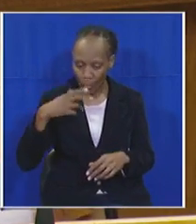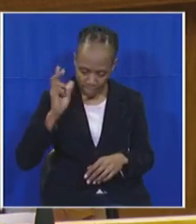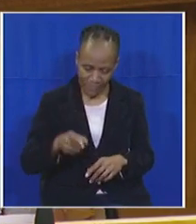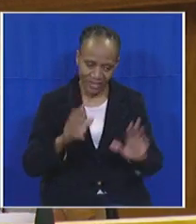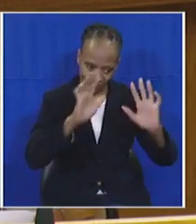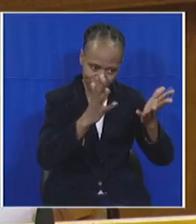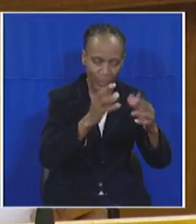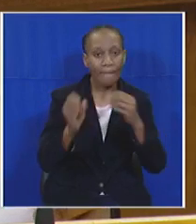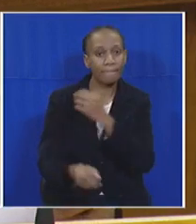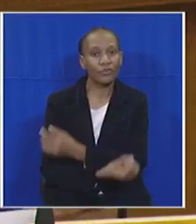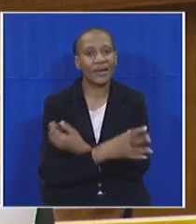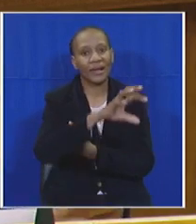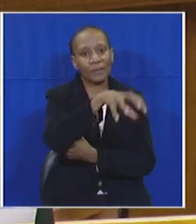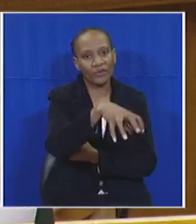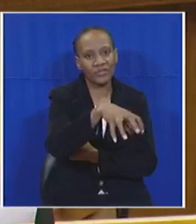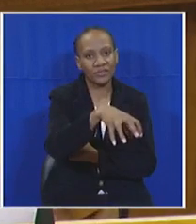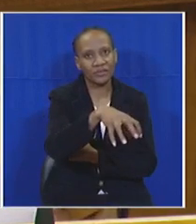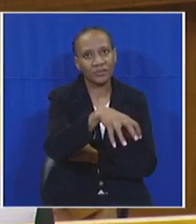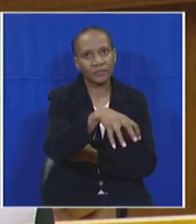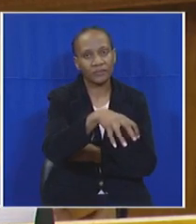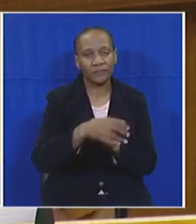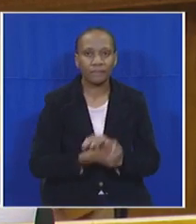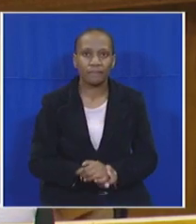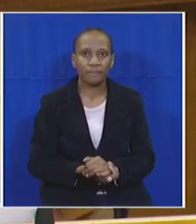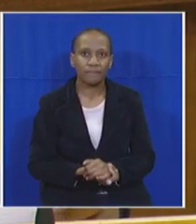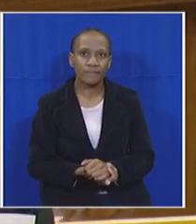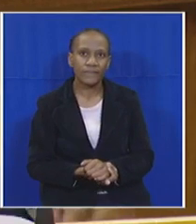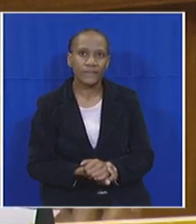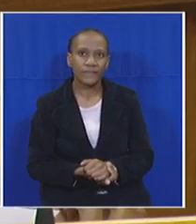the very good work in trying to prevent death.